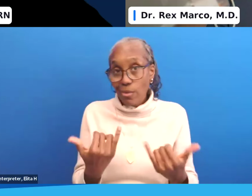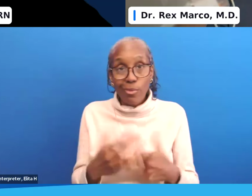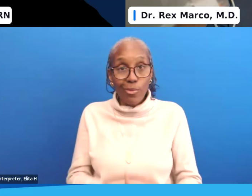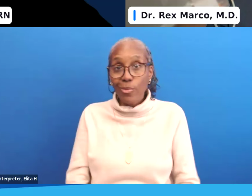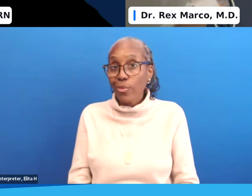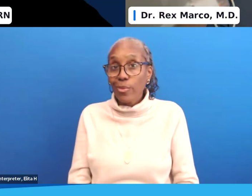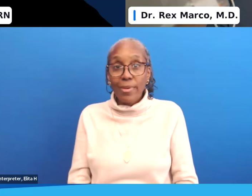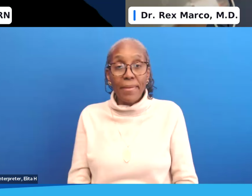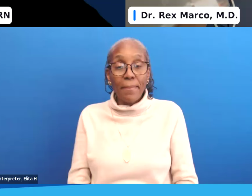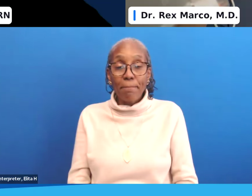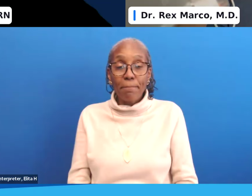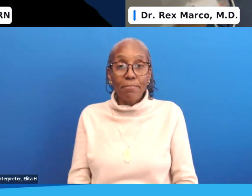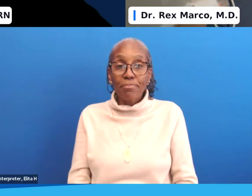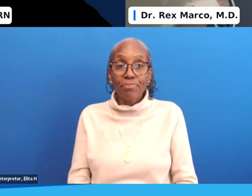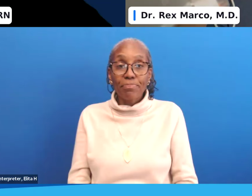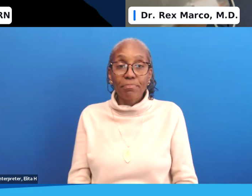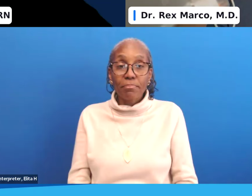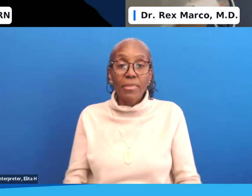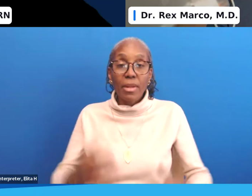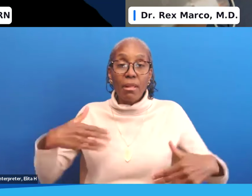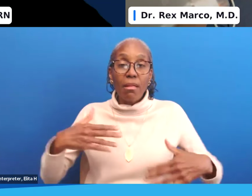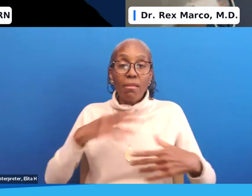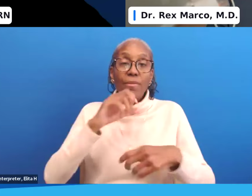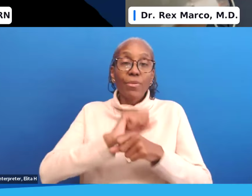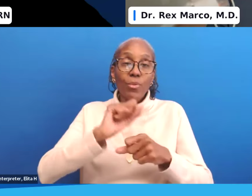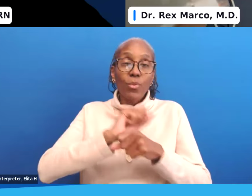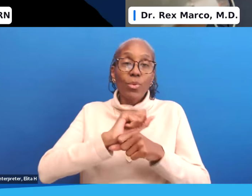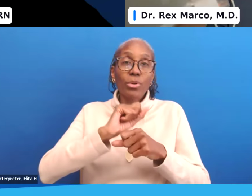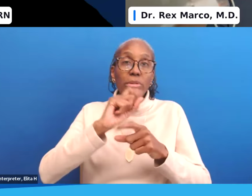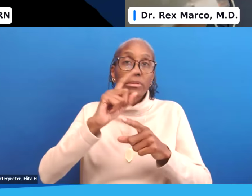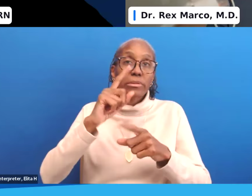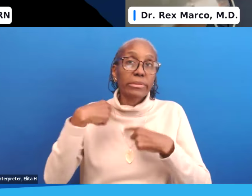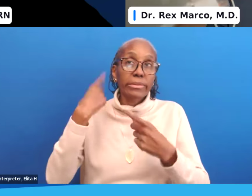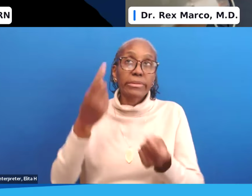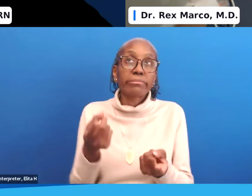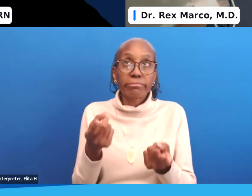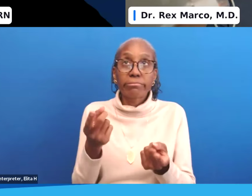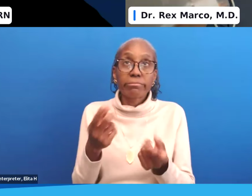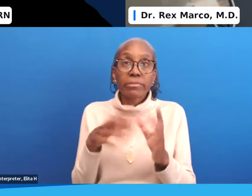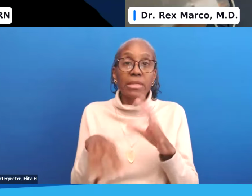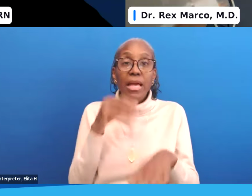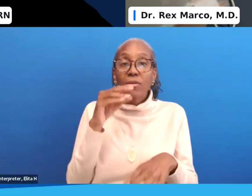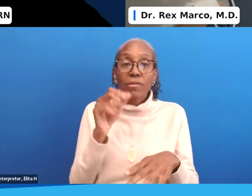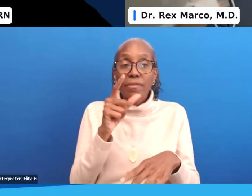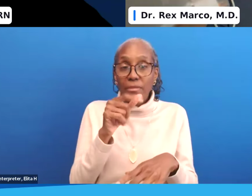and it hasn't worked in outside of the lab.